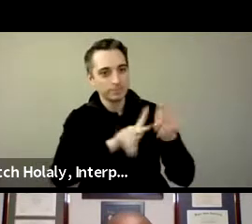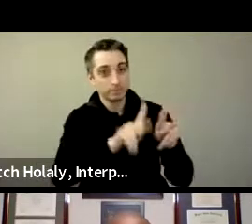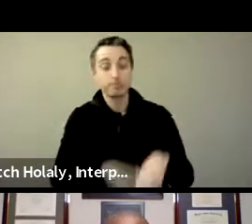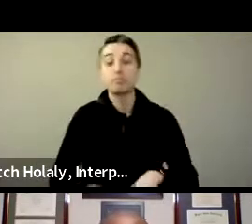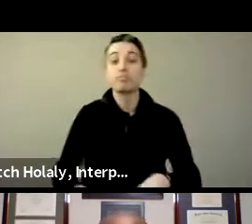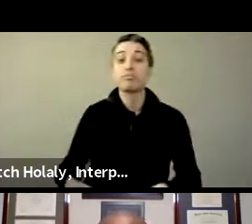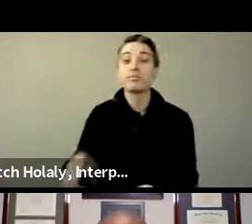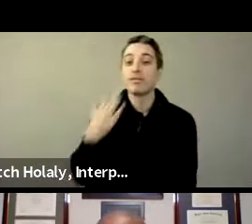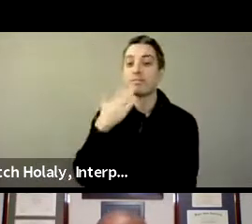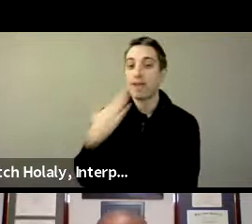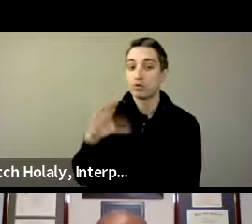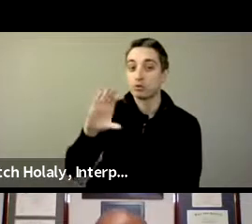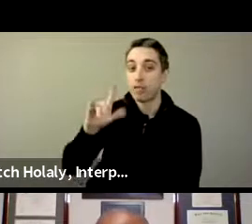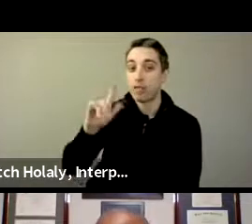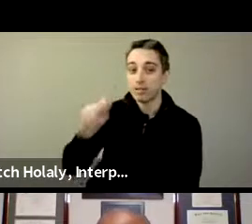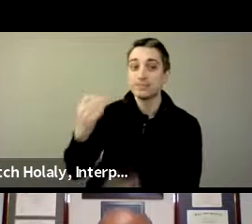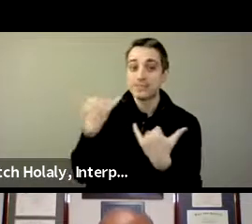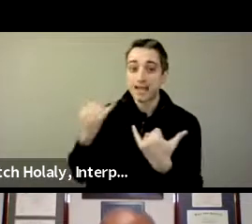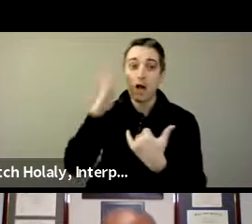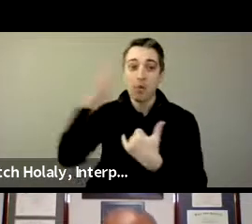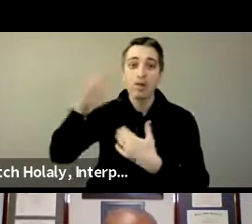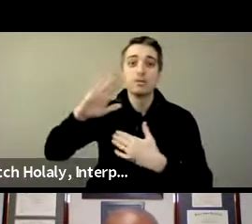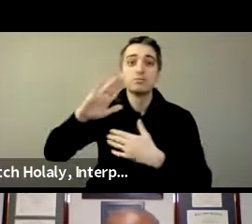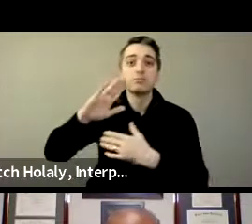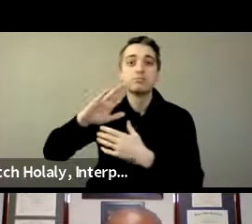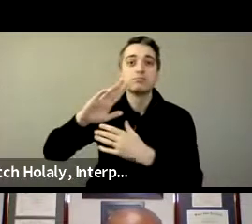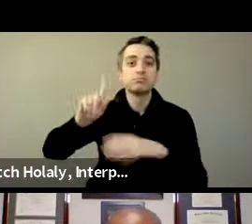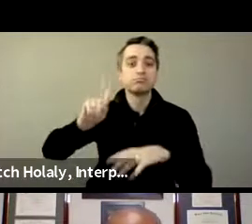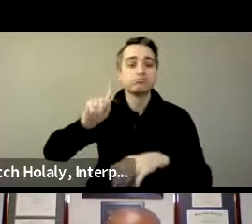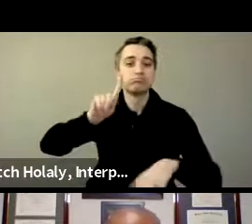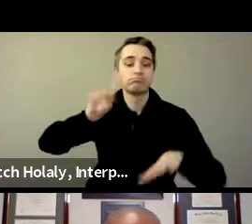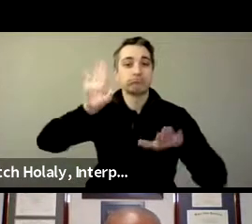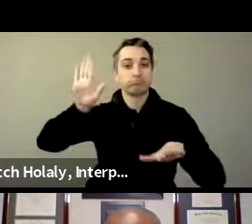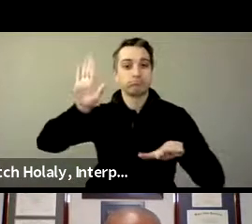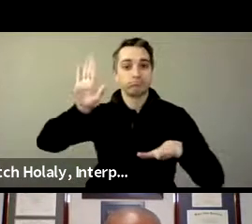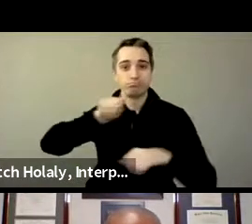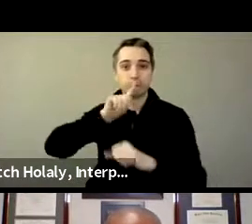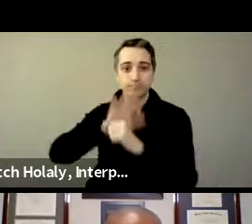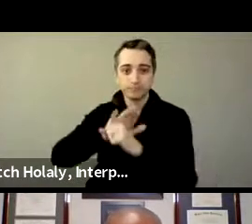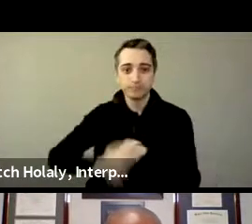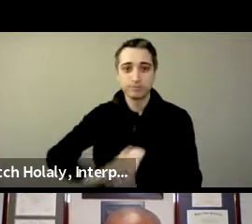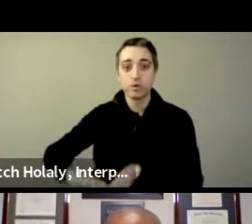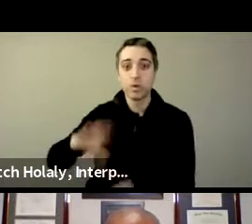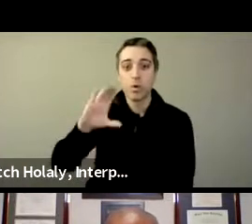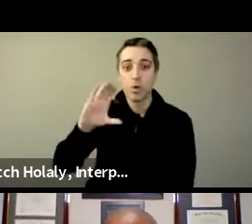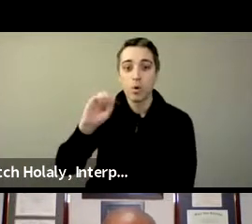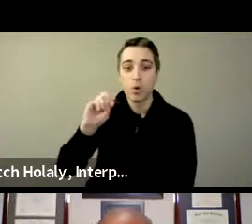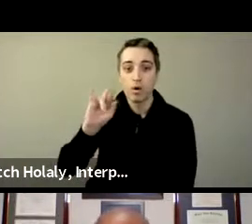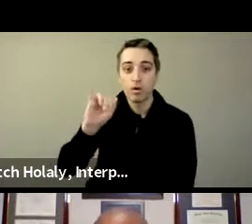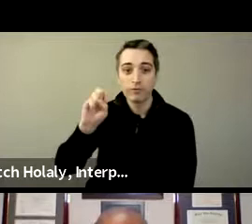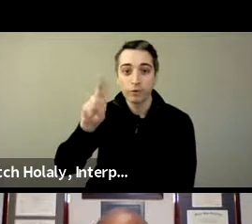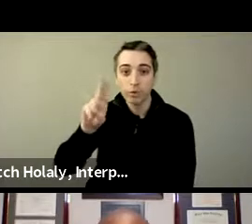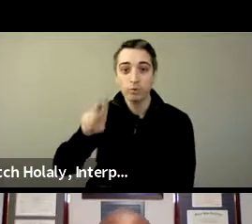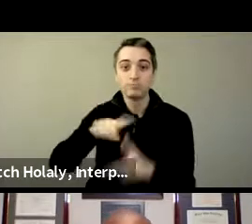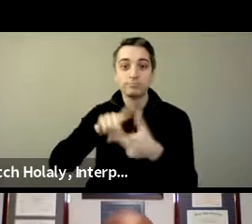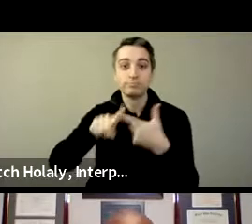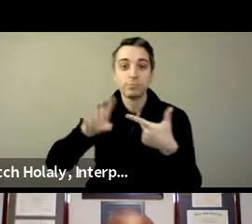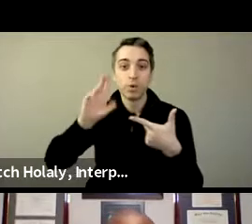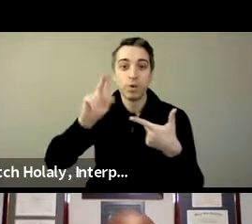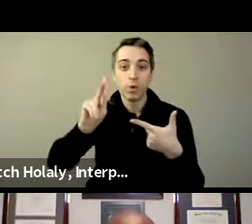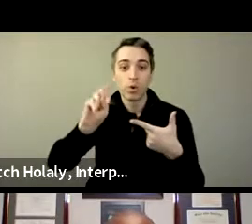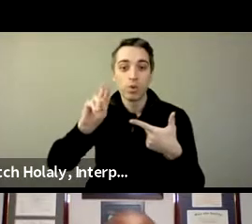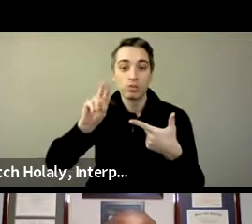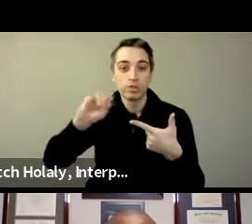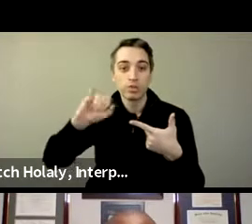our new commissioners. Mr. Corriveau, Ms. Kosaraju, and Ms. Lara, will you please raise your right hands for the oath of